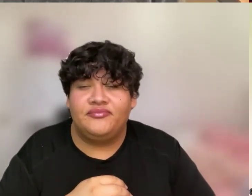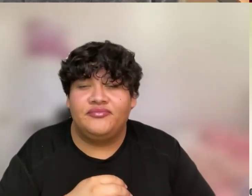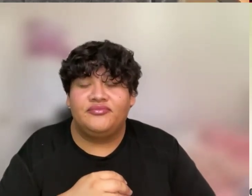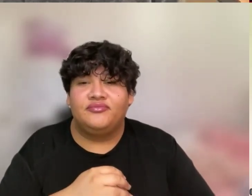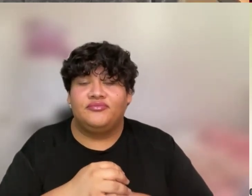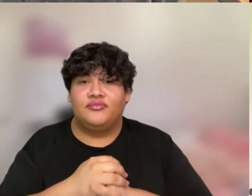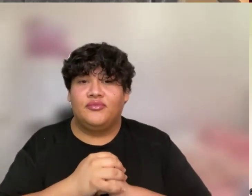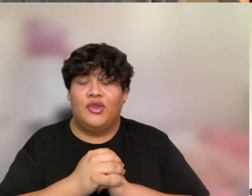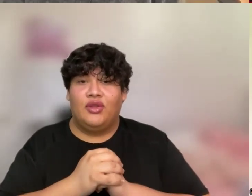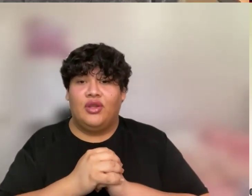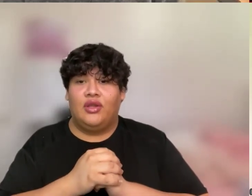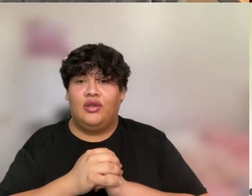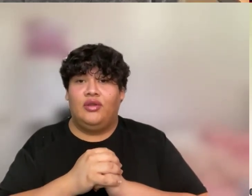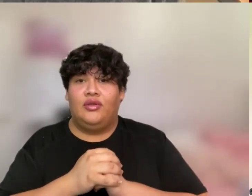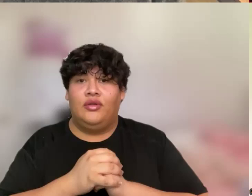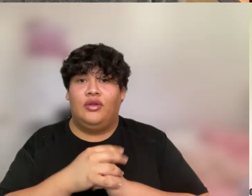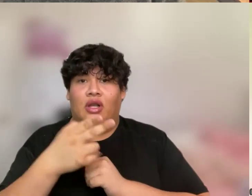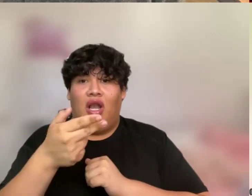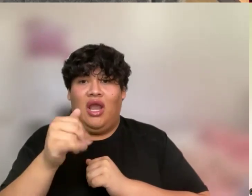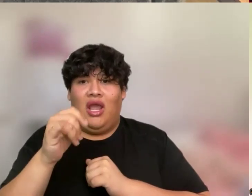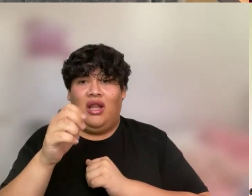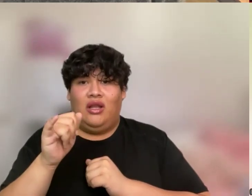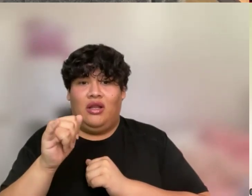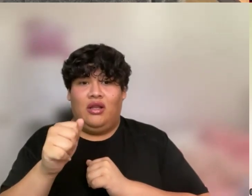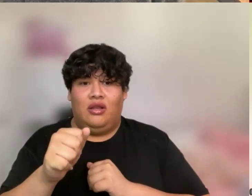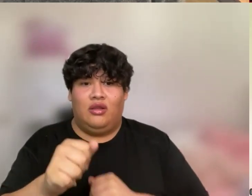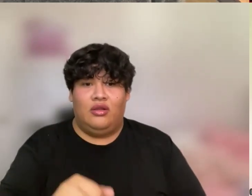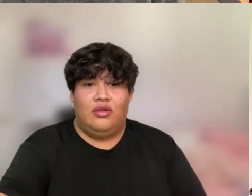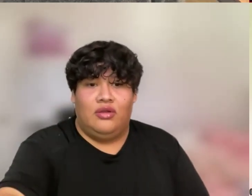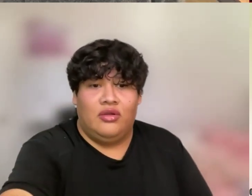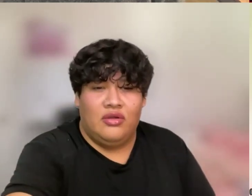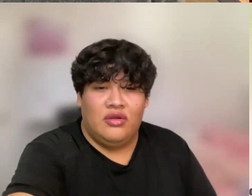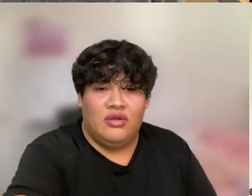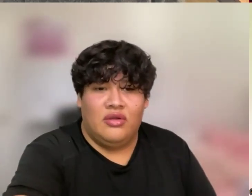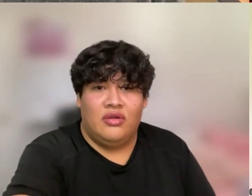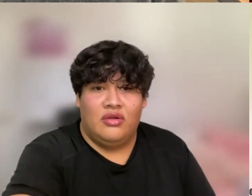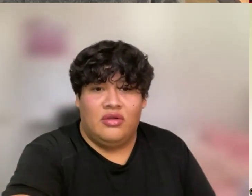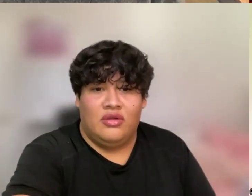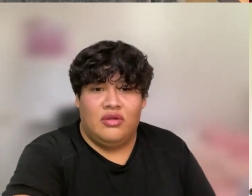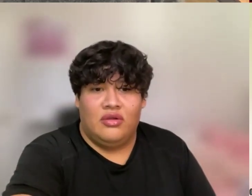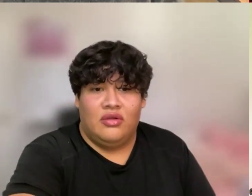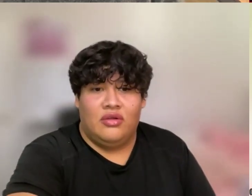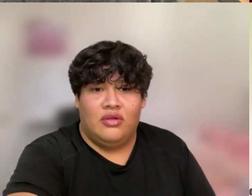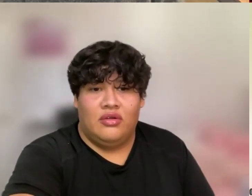Ali, if you could please come off mute, our CDA staff will support you and accommodate your request.